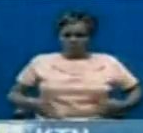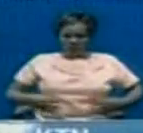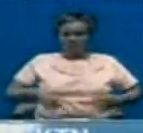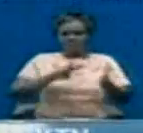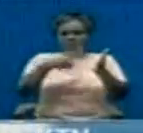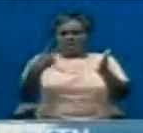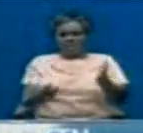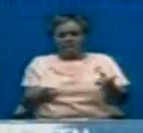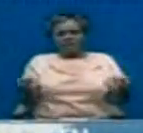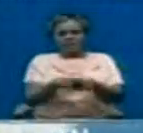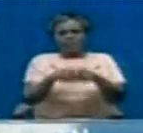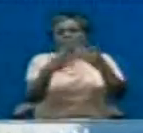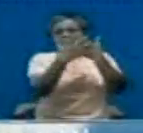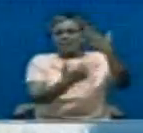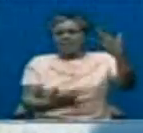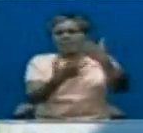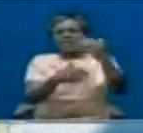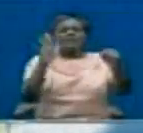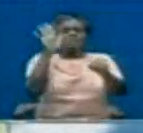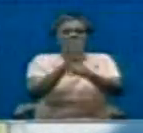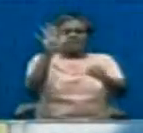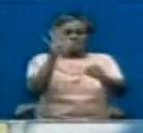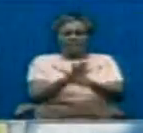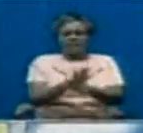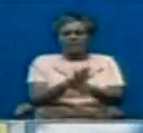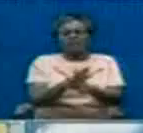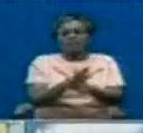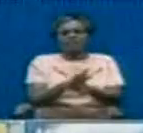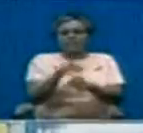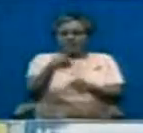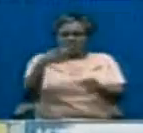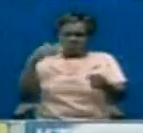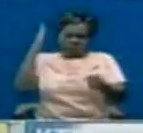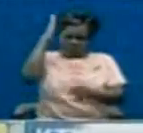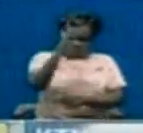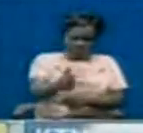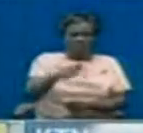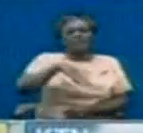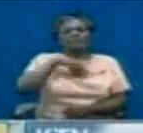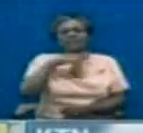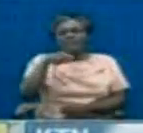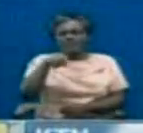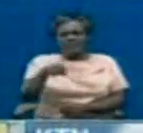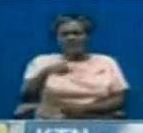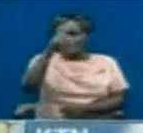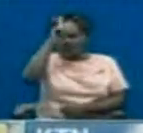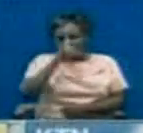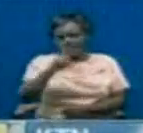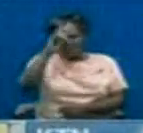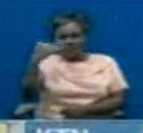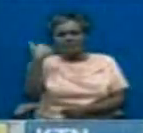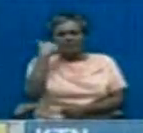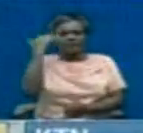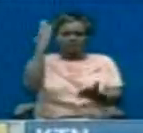massive hemorrhaging, a lot of bleeding, and multi-organ dysfunction, which often leads to death. So it is a very, very serious